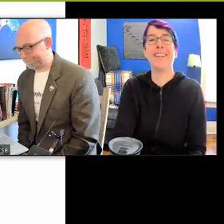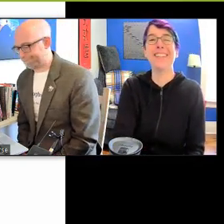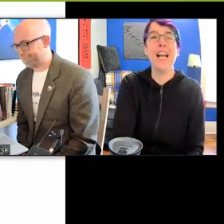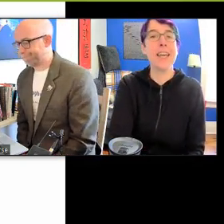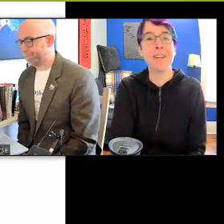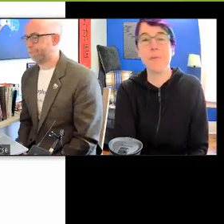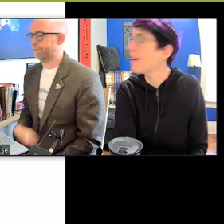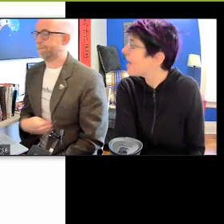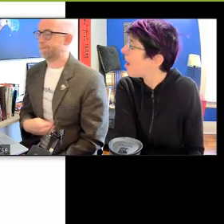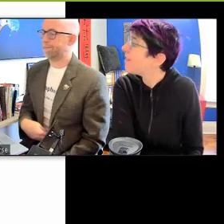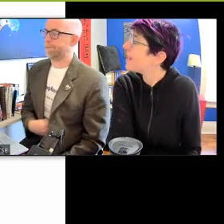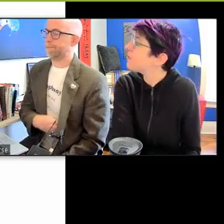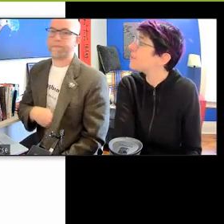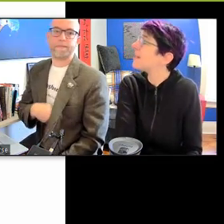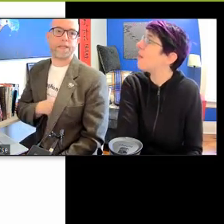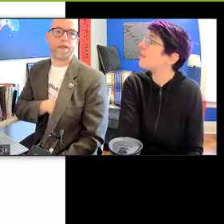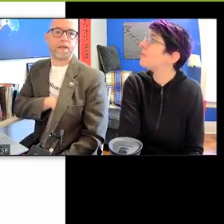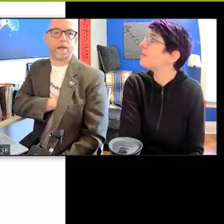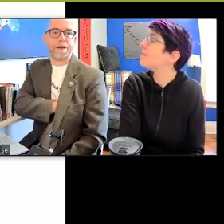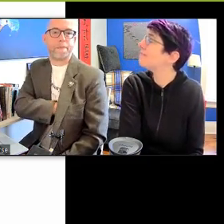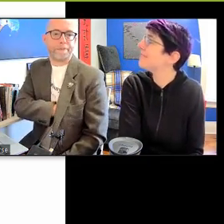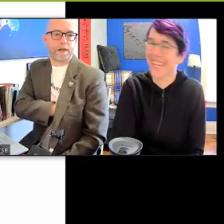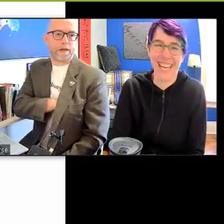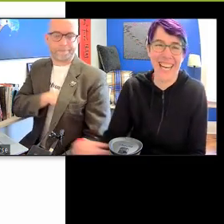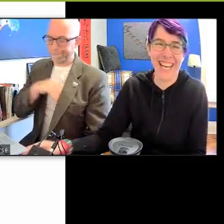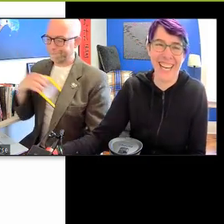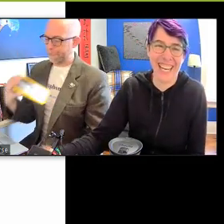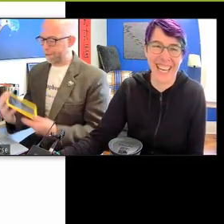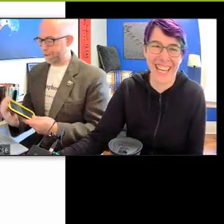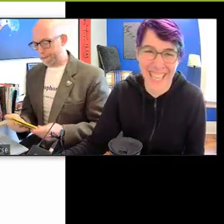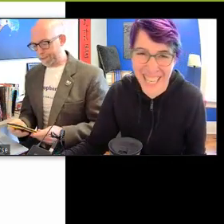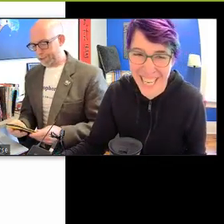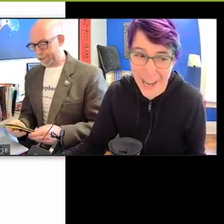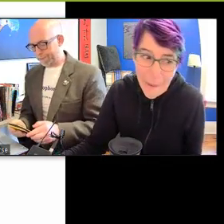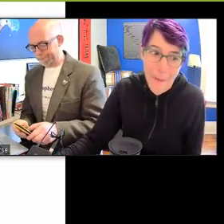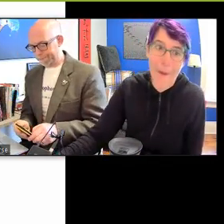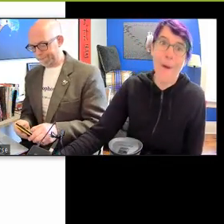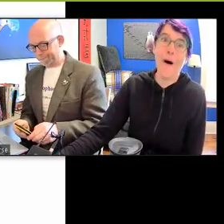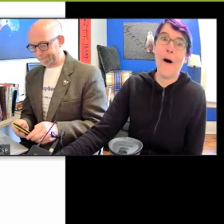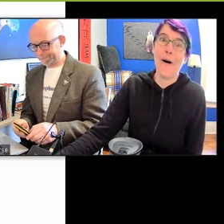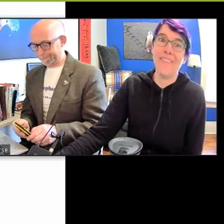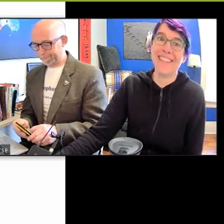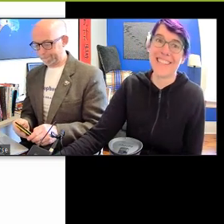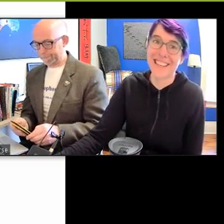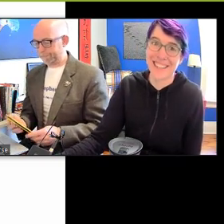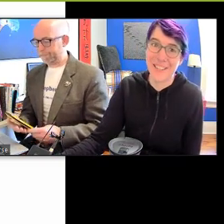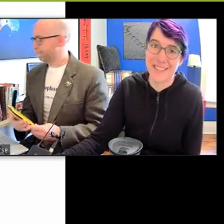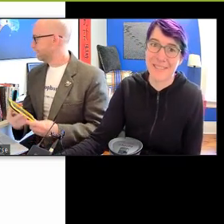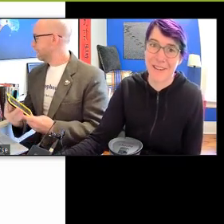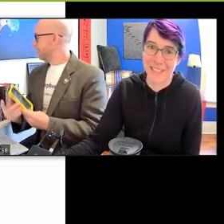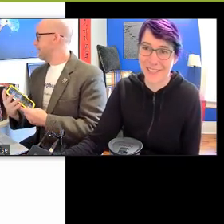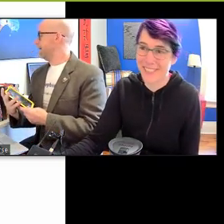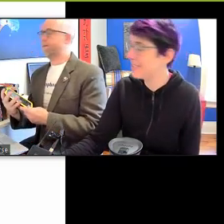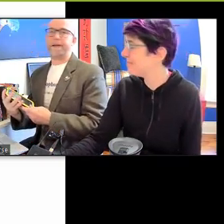No. Hemoglobin. Are they interesting molecules? No, not at all. That is my position. Oh my goodness, they are